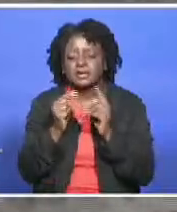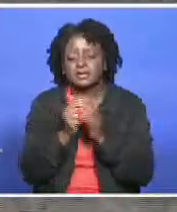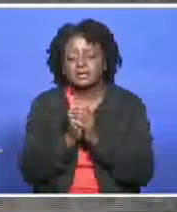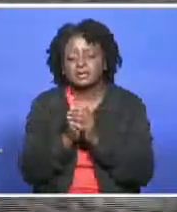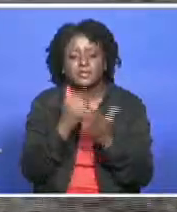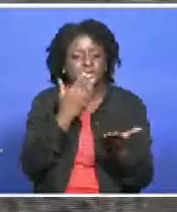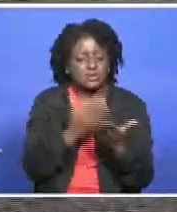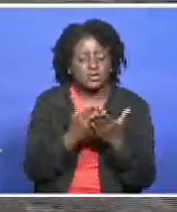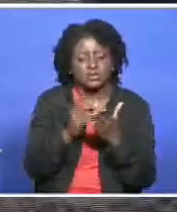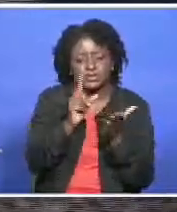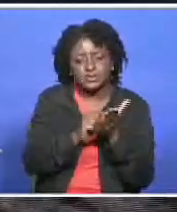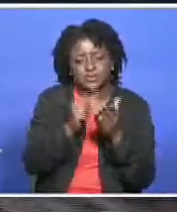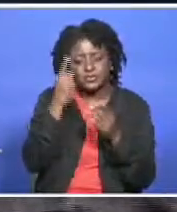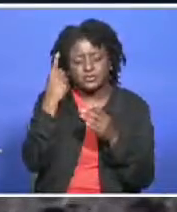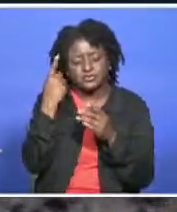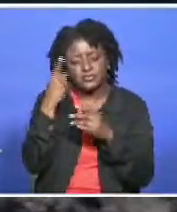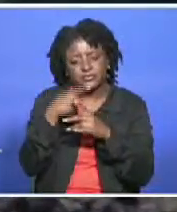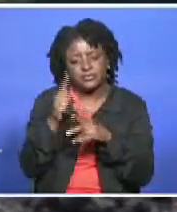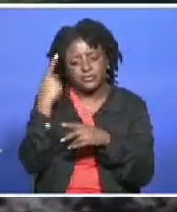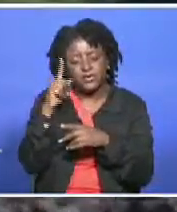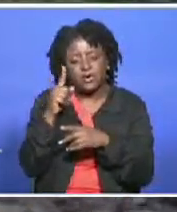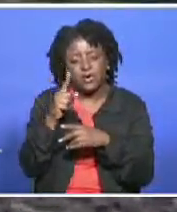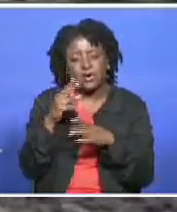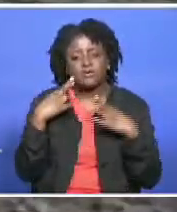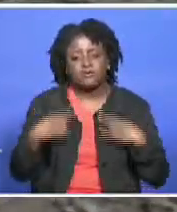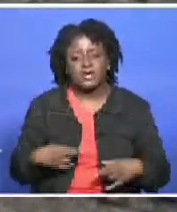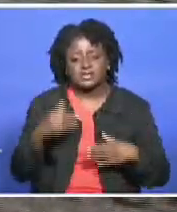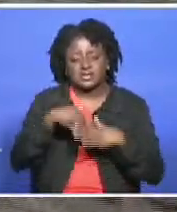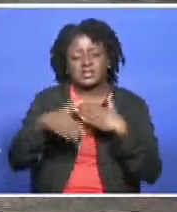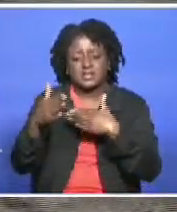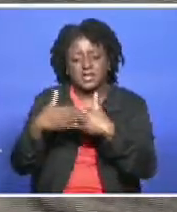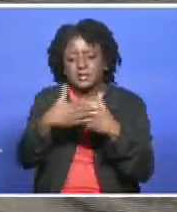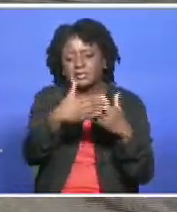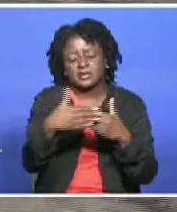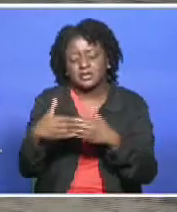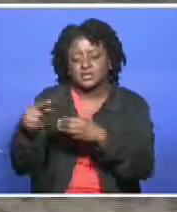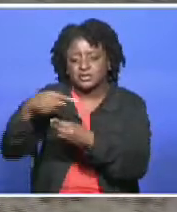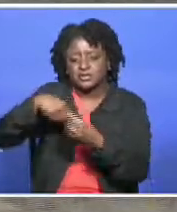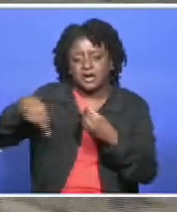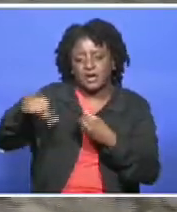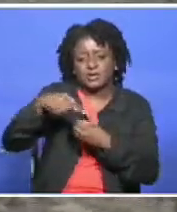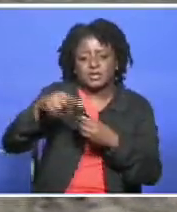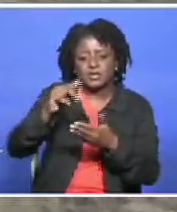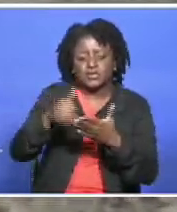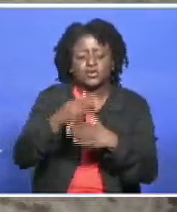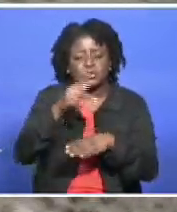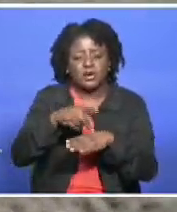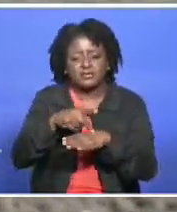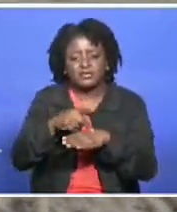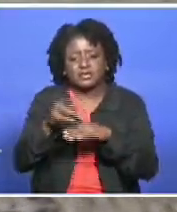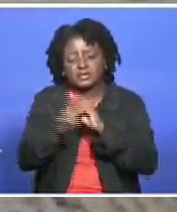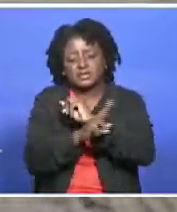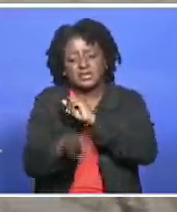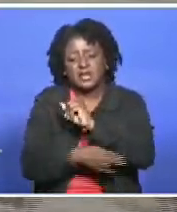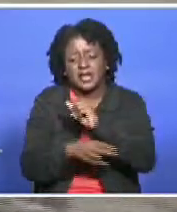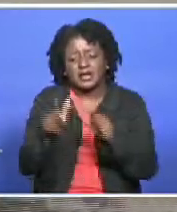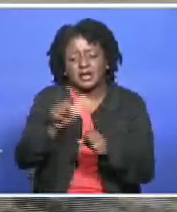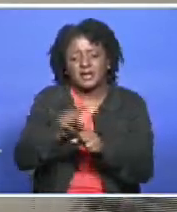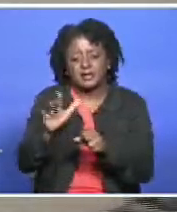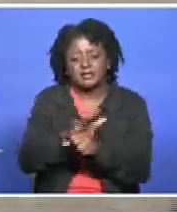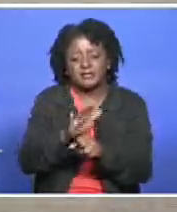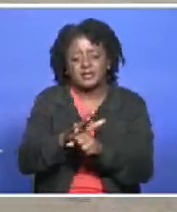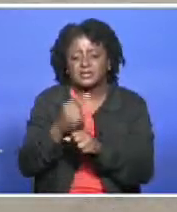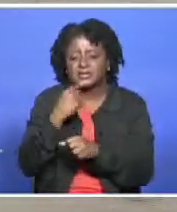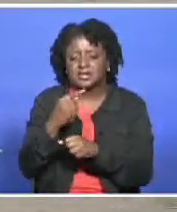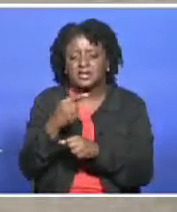Some good news for residents in neighborhoods surrounding the New Providence landfill. Authorities are reporting tonight that the fire is 99.9%